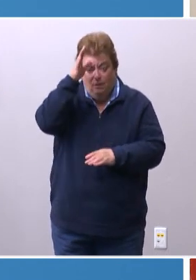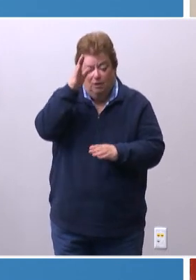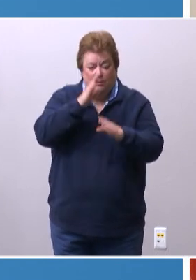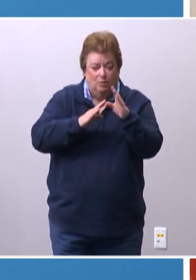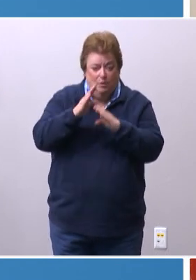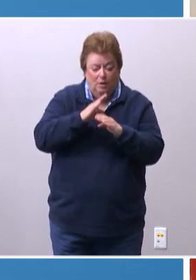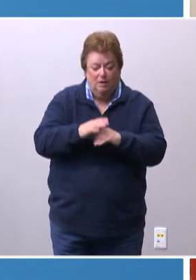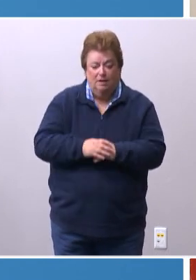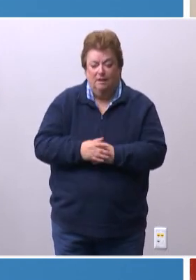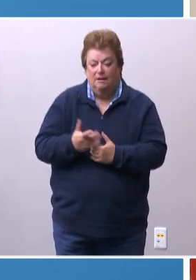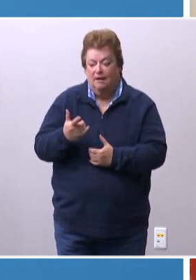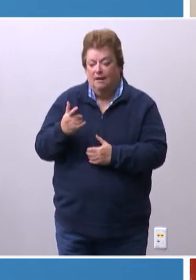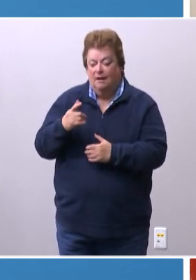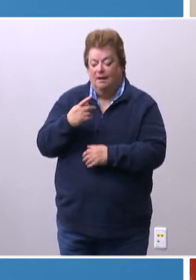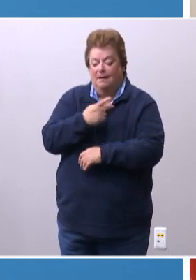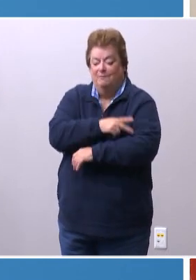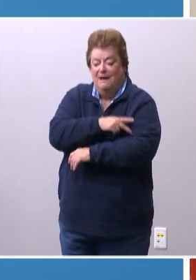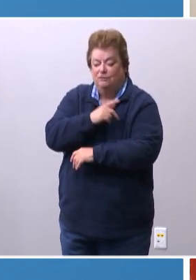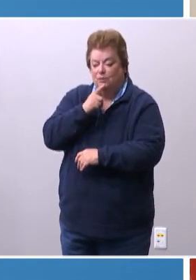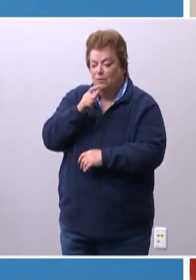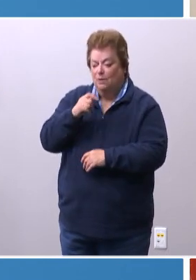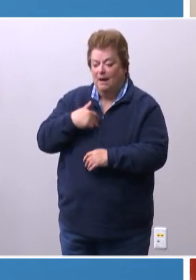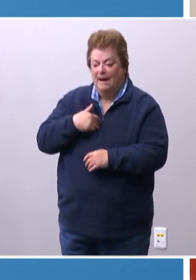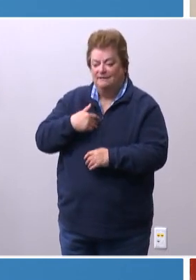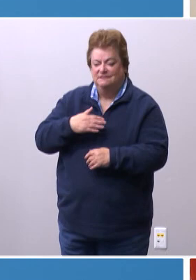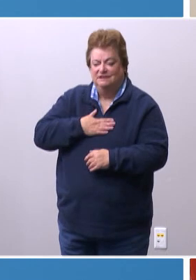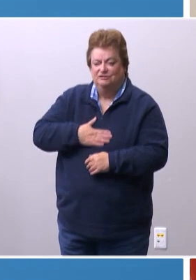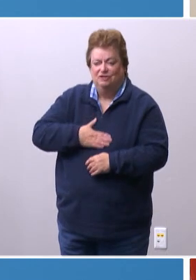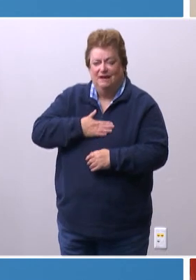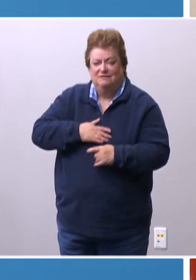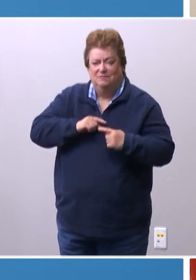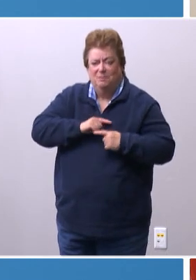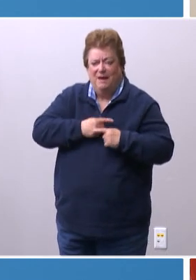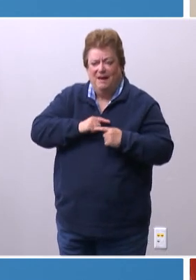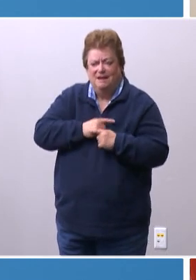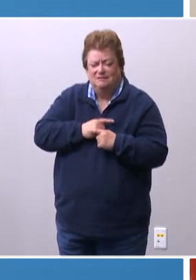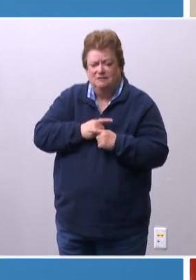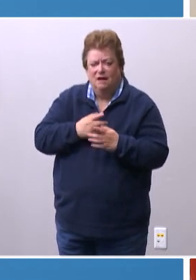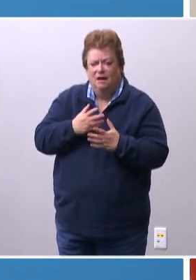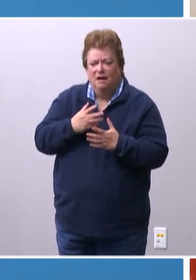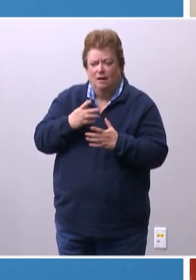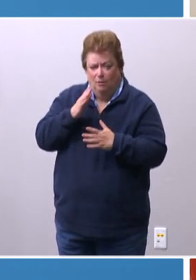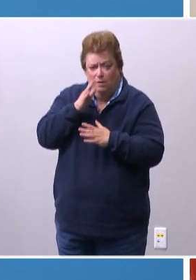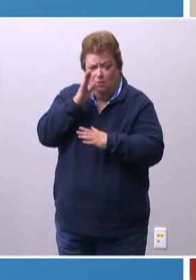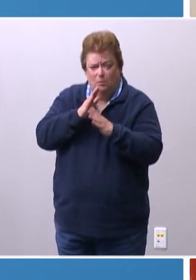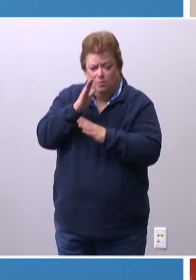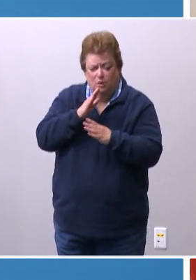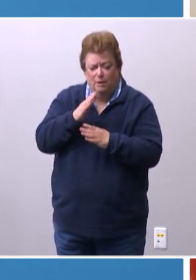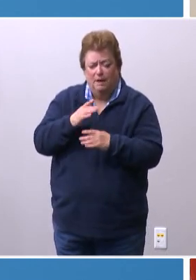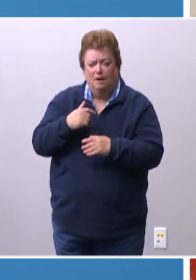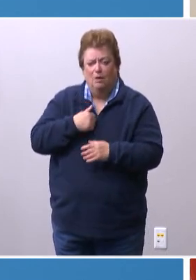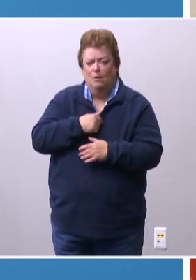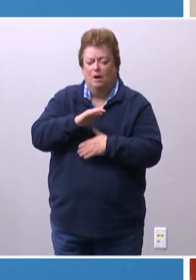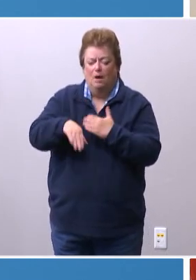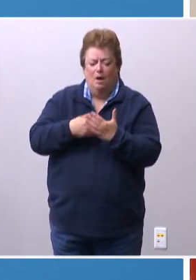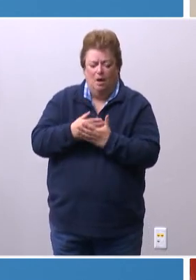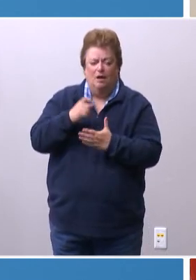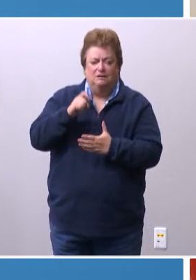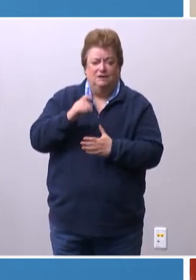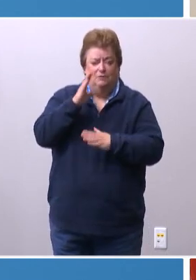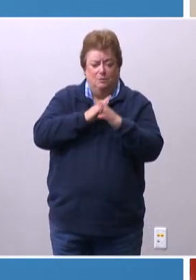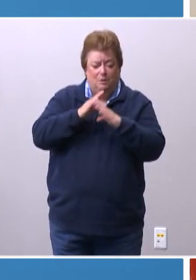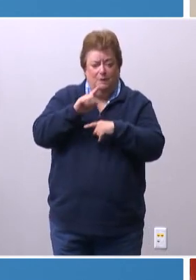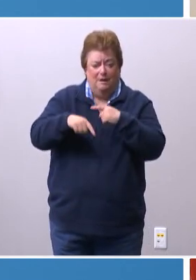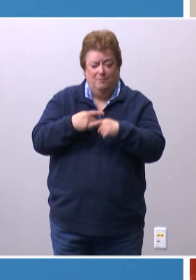chest pain needing to go to the ER wouldn't be concerned right now? We all should be concerned about the disrupted and delayed care people